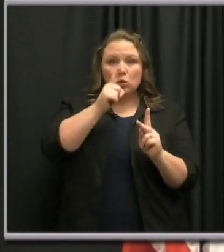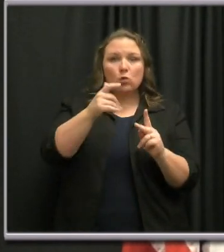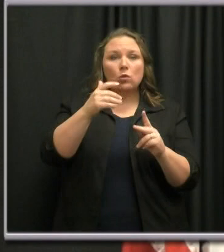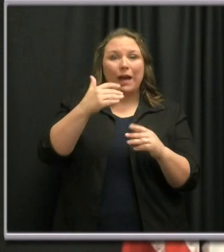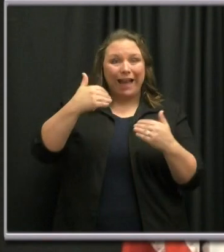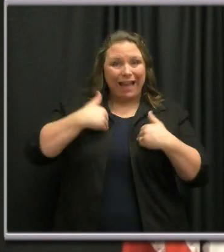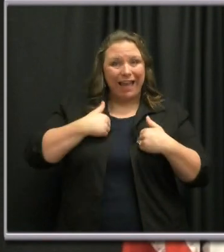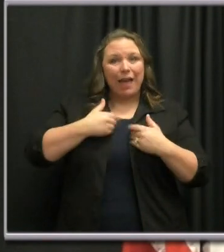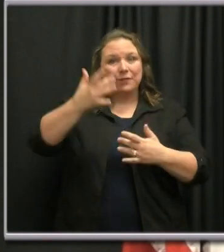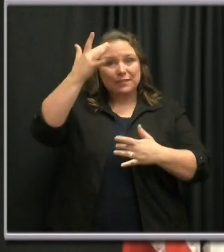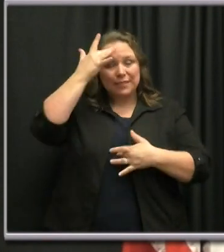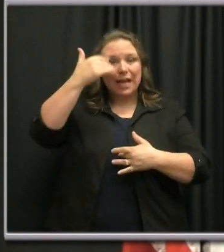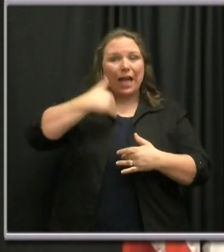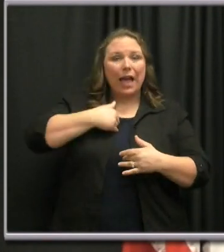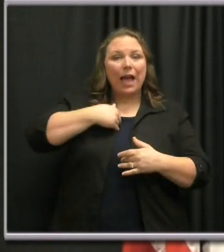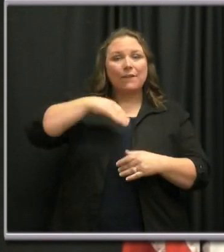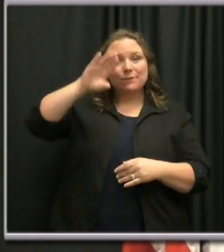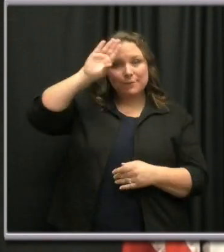of breath,